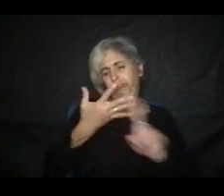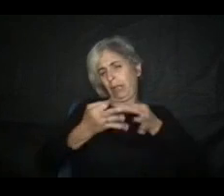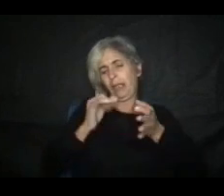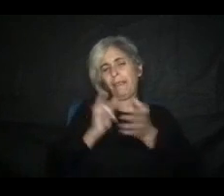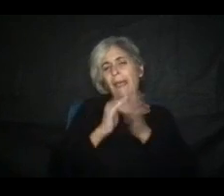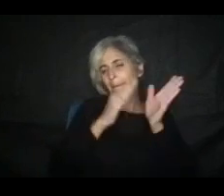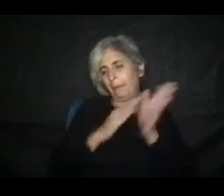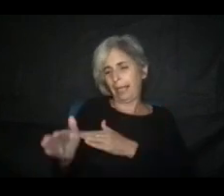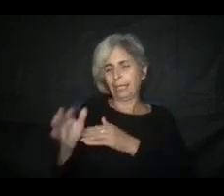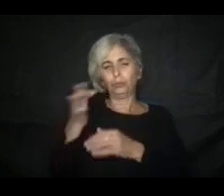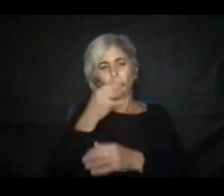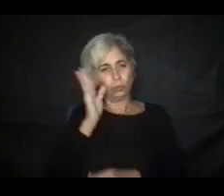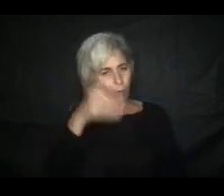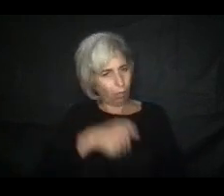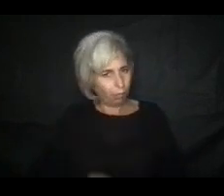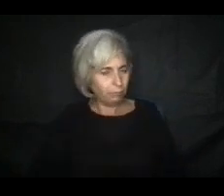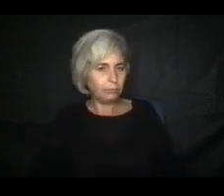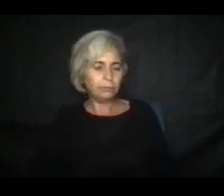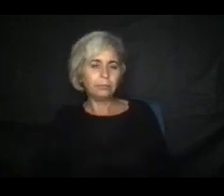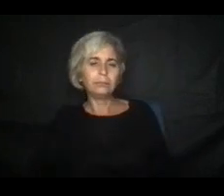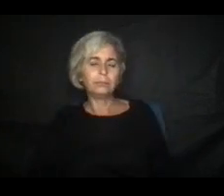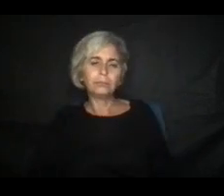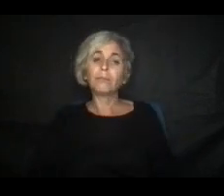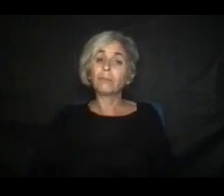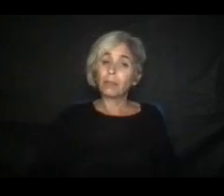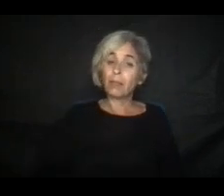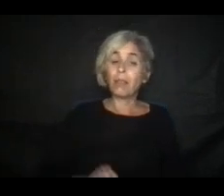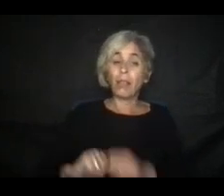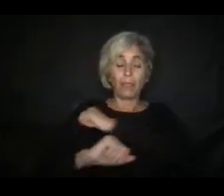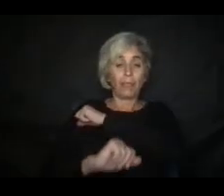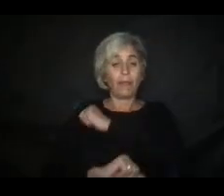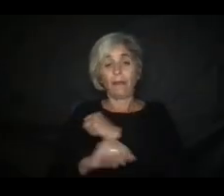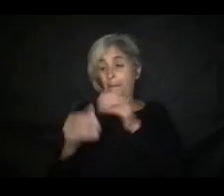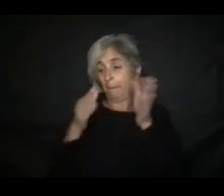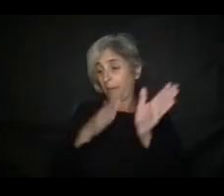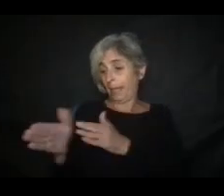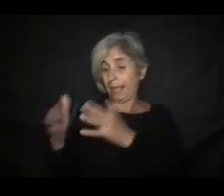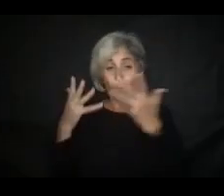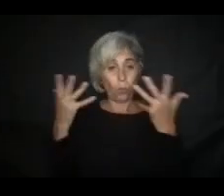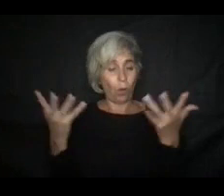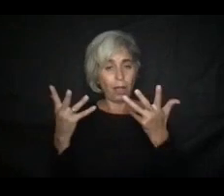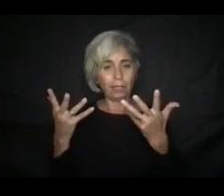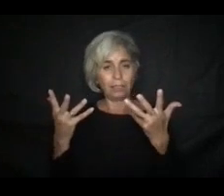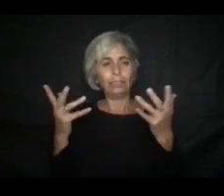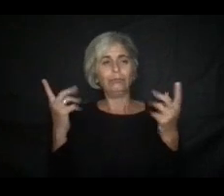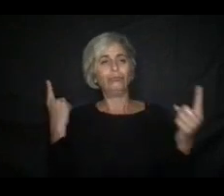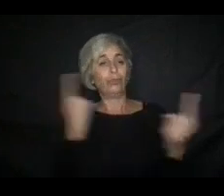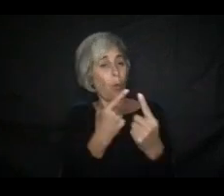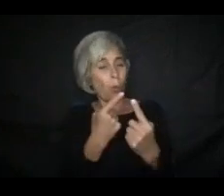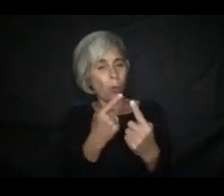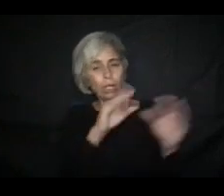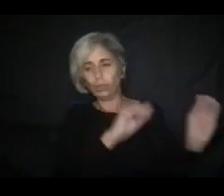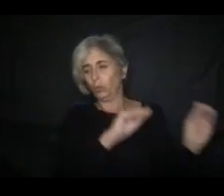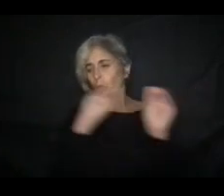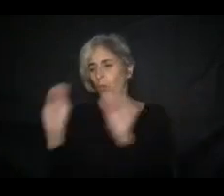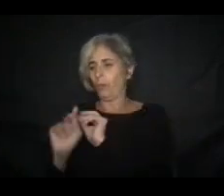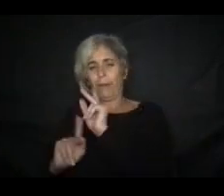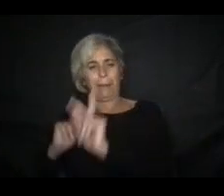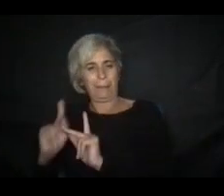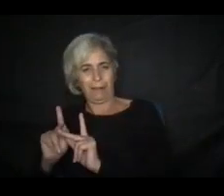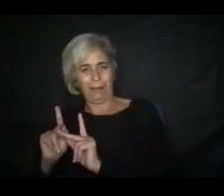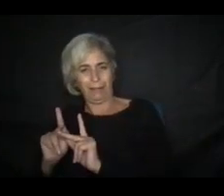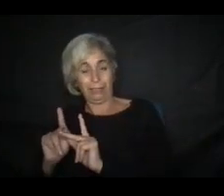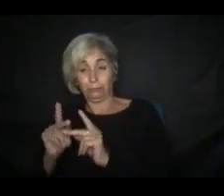on that plan. So really the fundamental basis of the plan is to move people, whether those people choose to